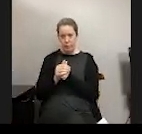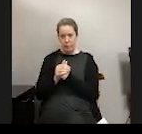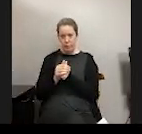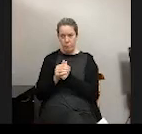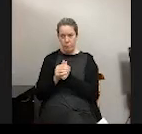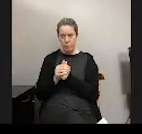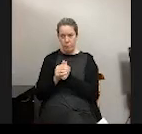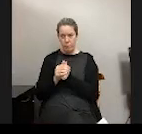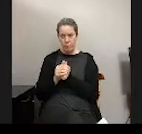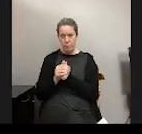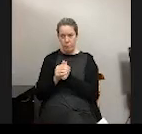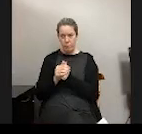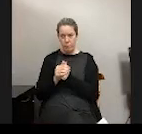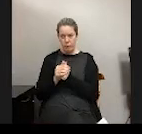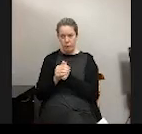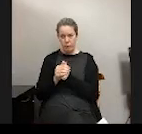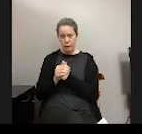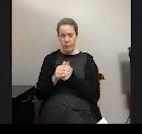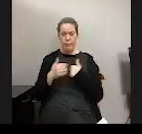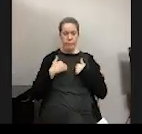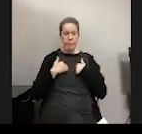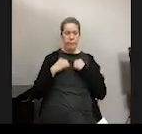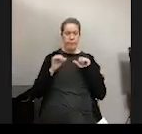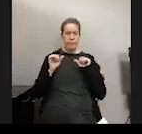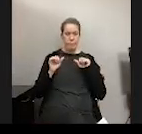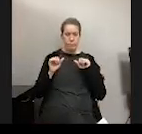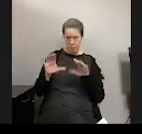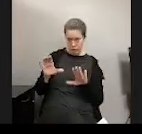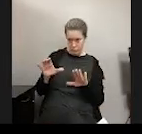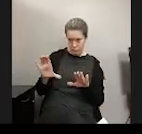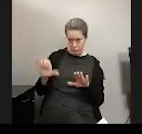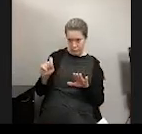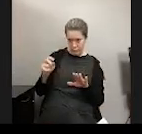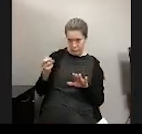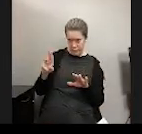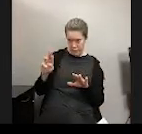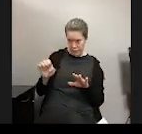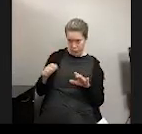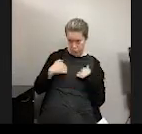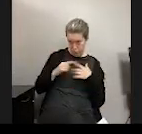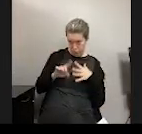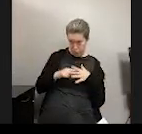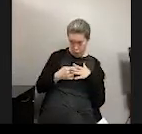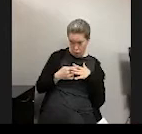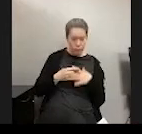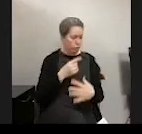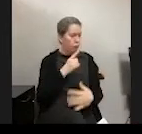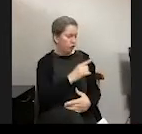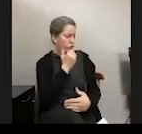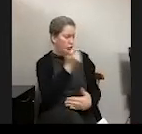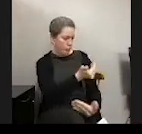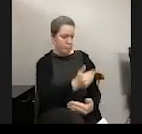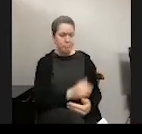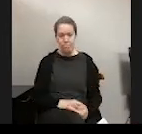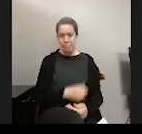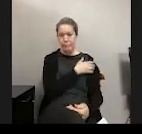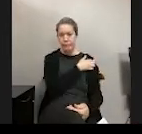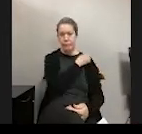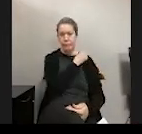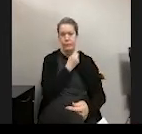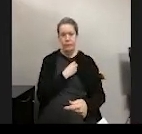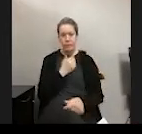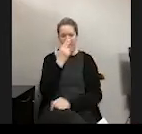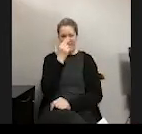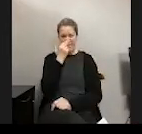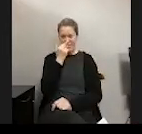So I can briefly touch on this. Catherine, do you want me to start or do you want to? Go ahead. Yeah, it's funny you bring this up because we were